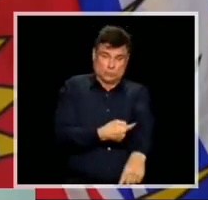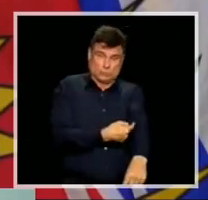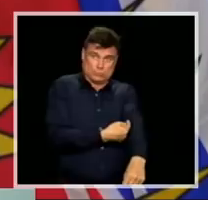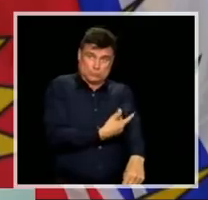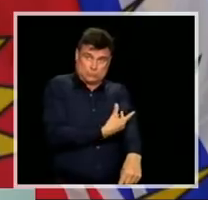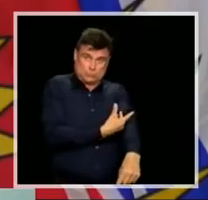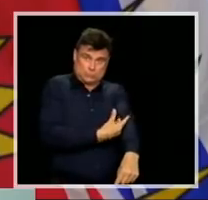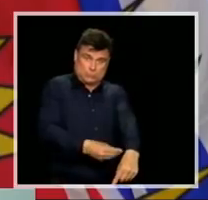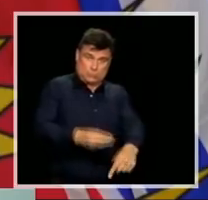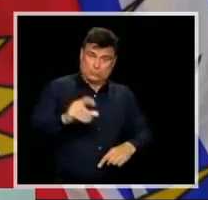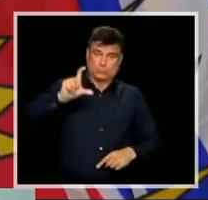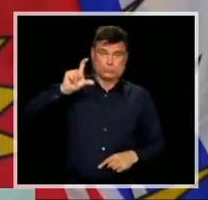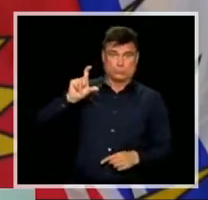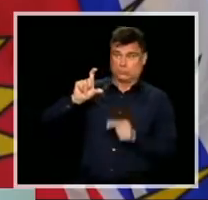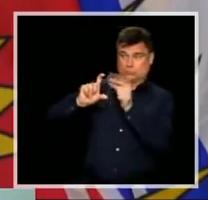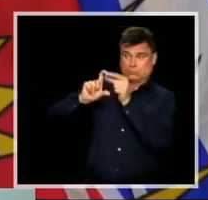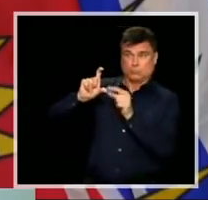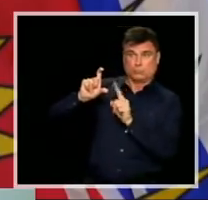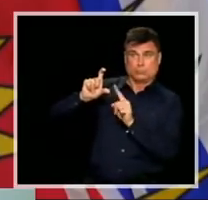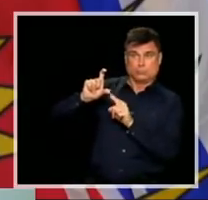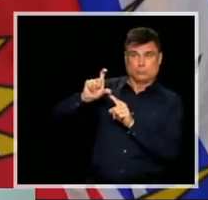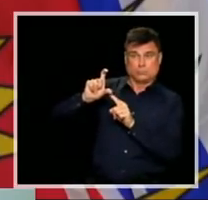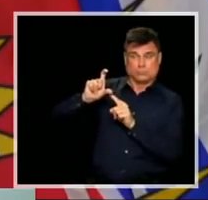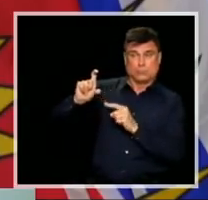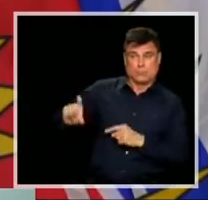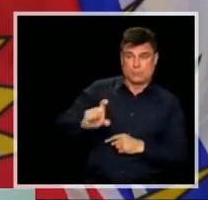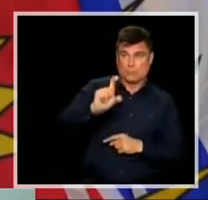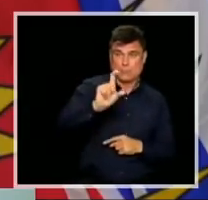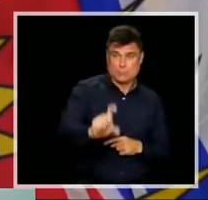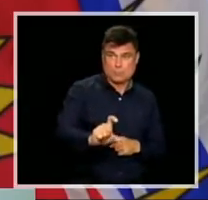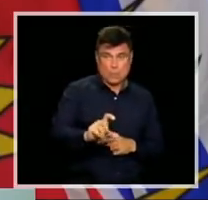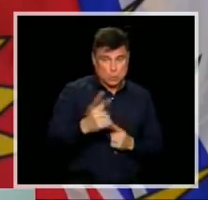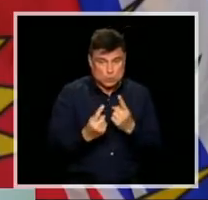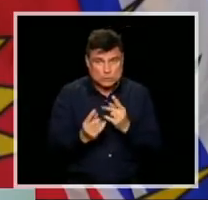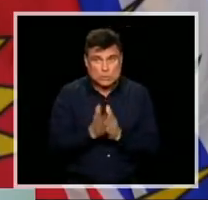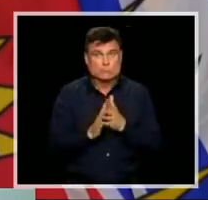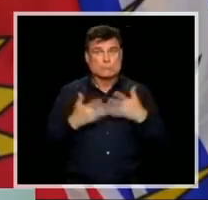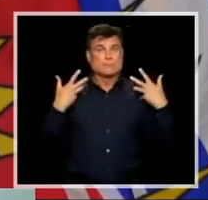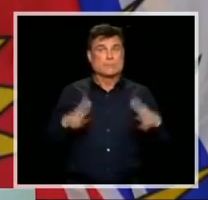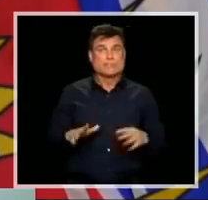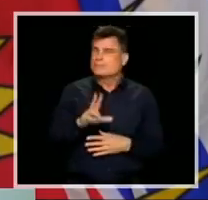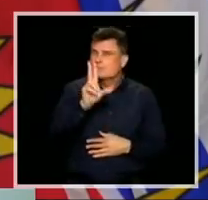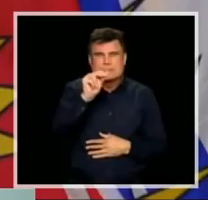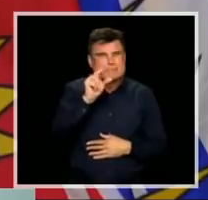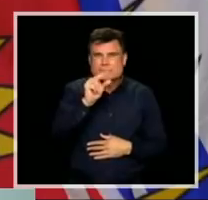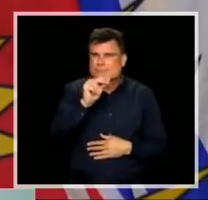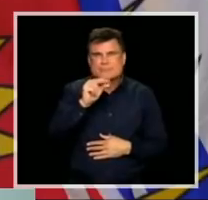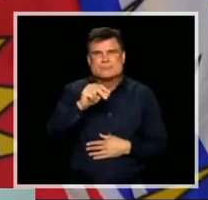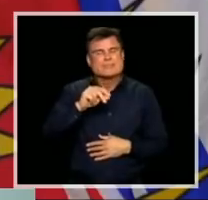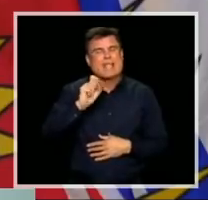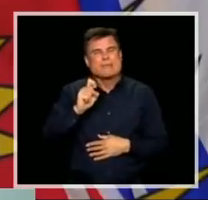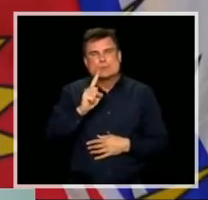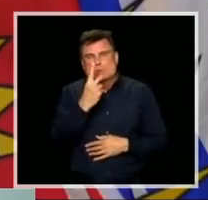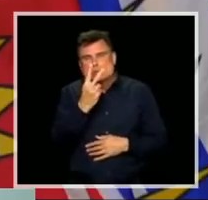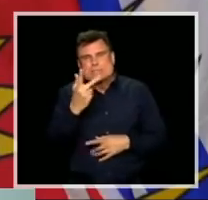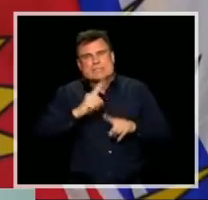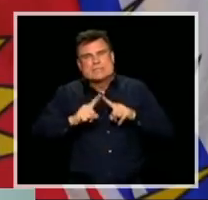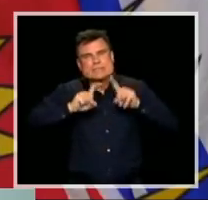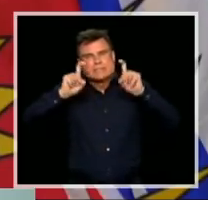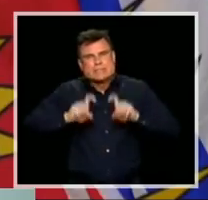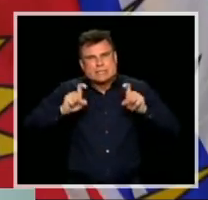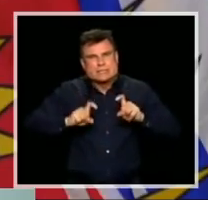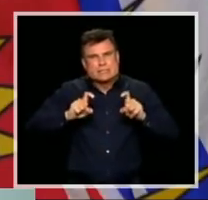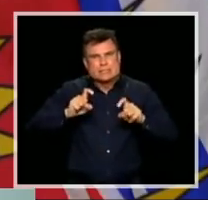half capacity and get up to 2/3 capacity. Just wondering what your part or your officials' part have been in the dialogue